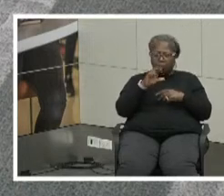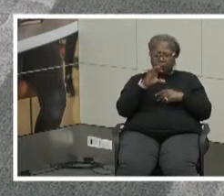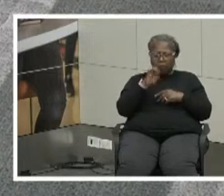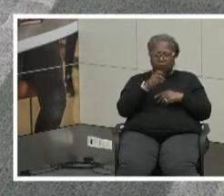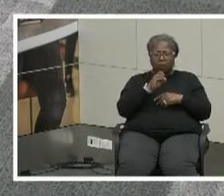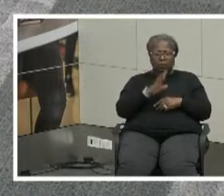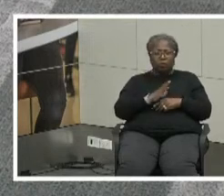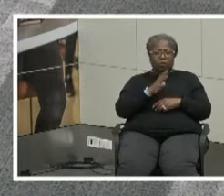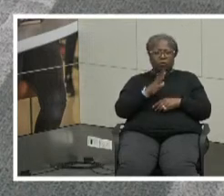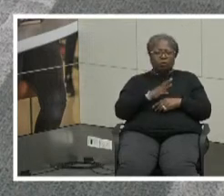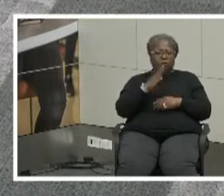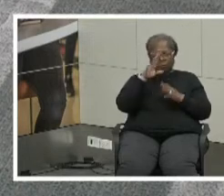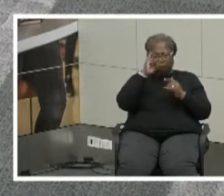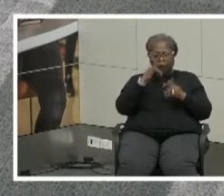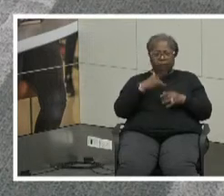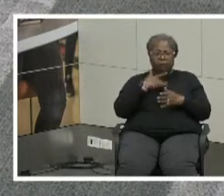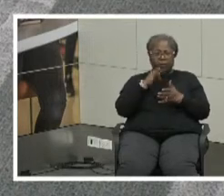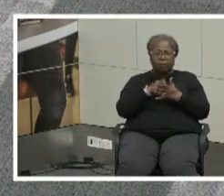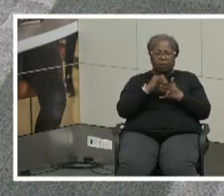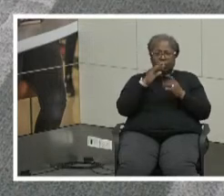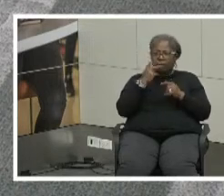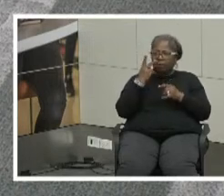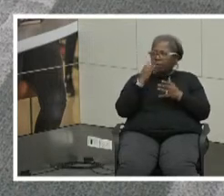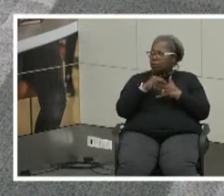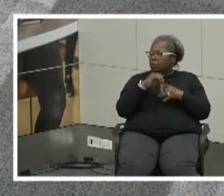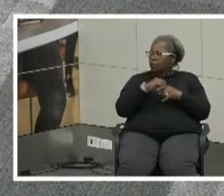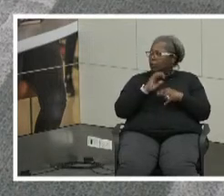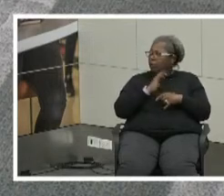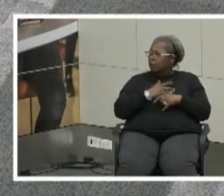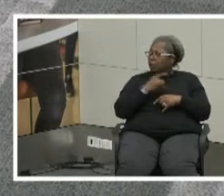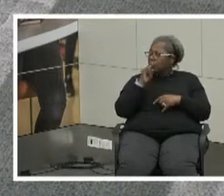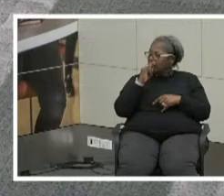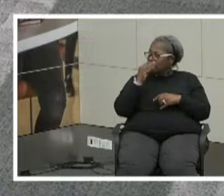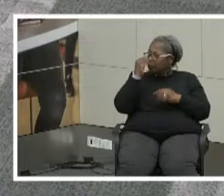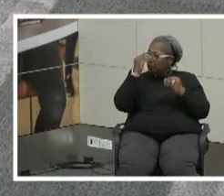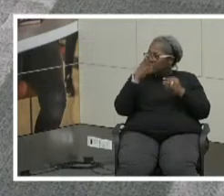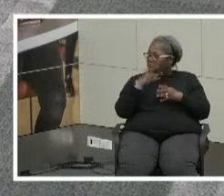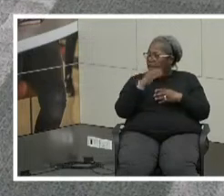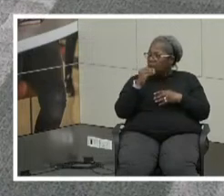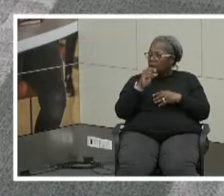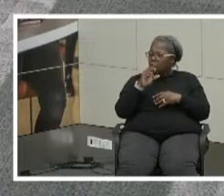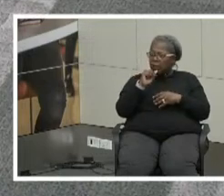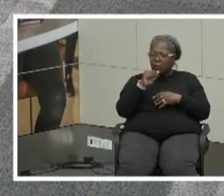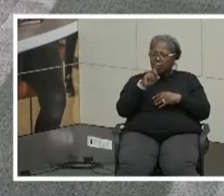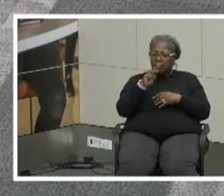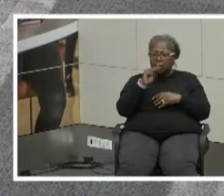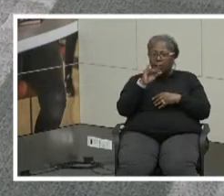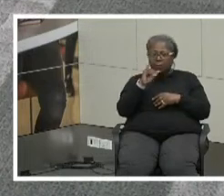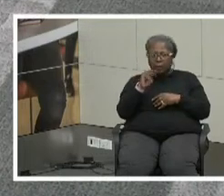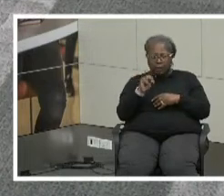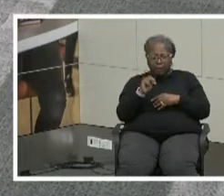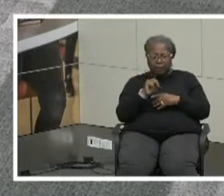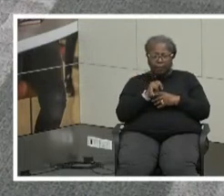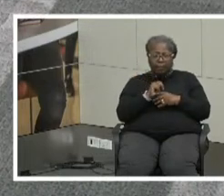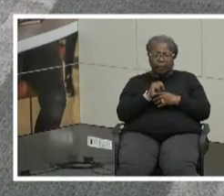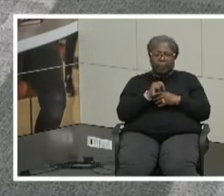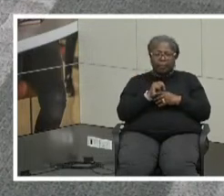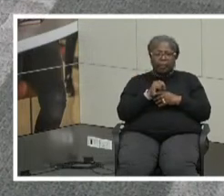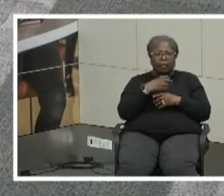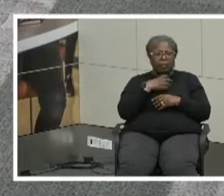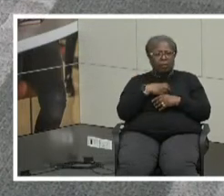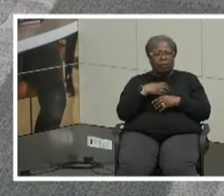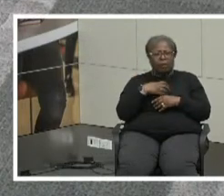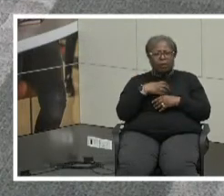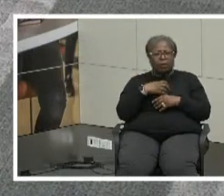community is built on I hope you felt that I hope you saw that in our kids and in our teachers and our administrators um the a wish